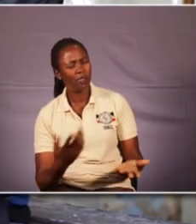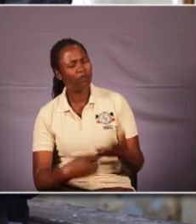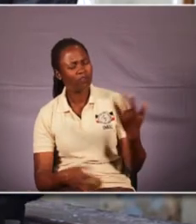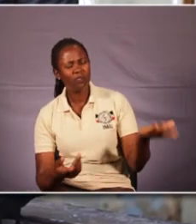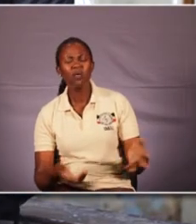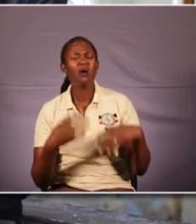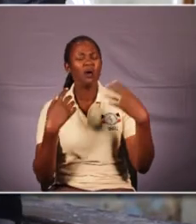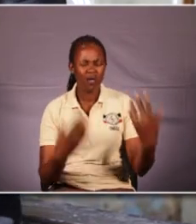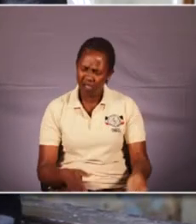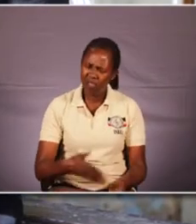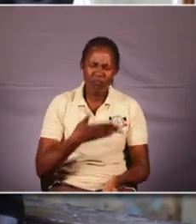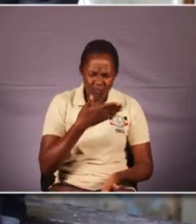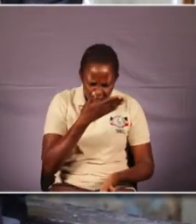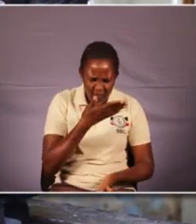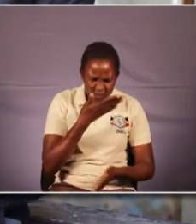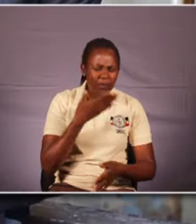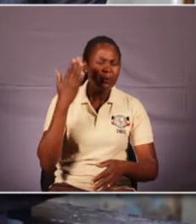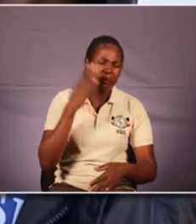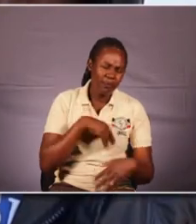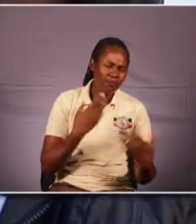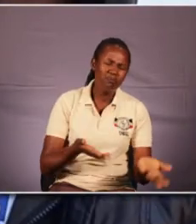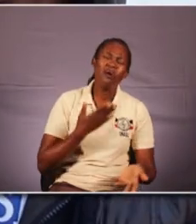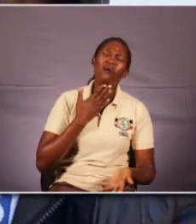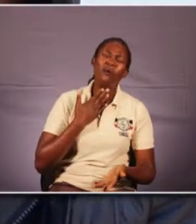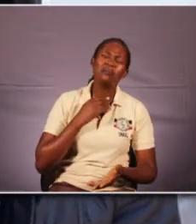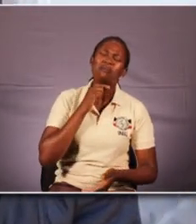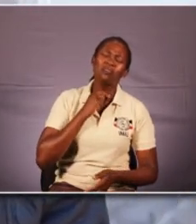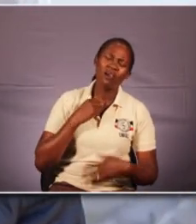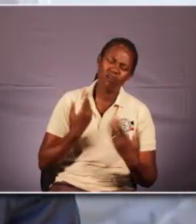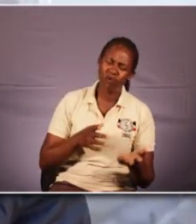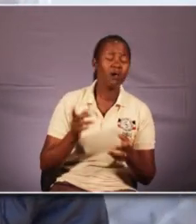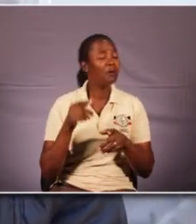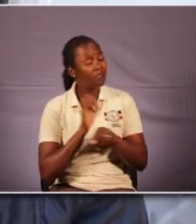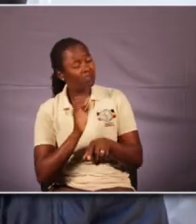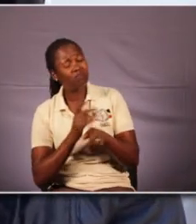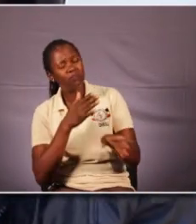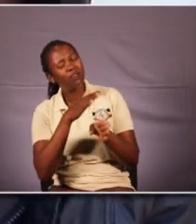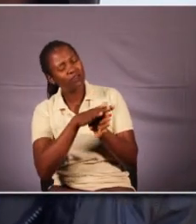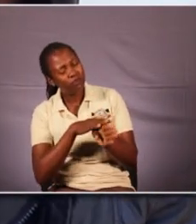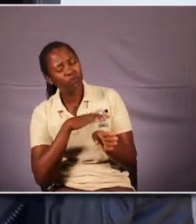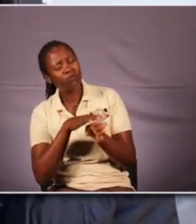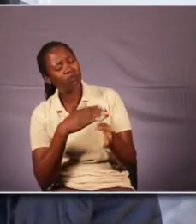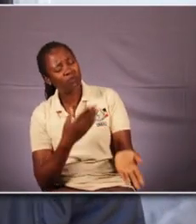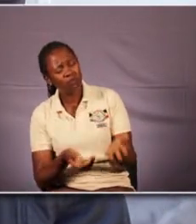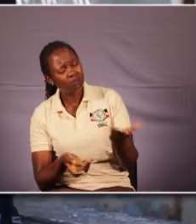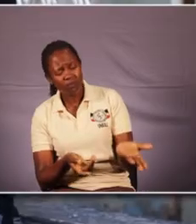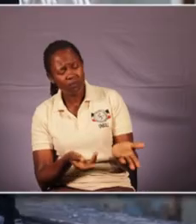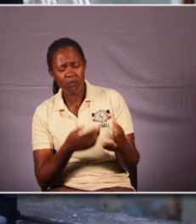What's up? Hey, I've run out of coke. I need it so bad right now. Hey, I told you to go easy on that stuff. It's not good for amateurs like you. So how much do